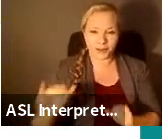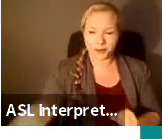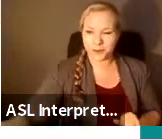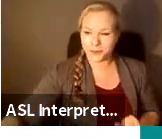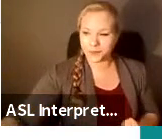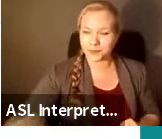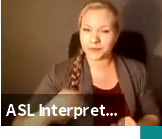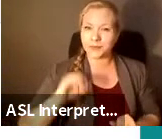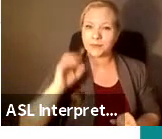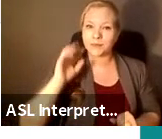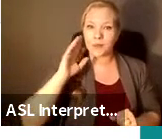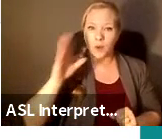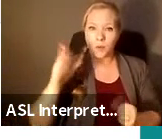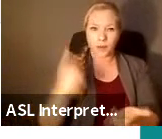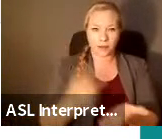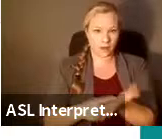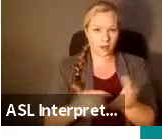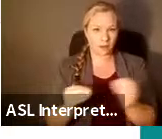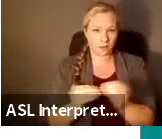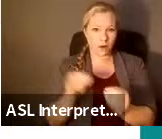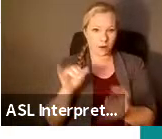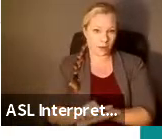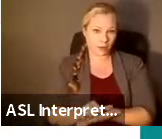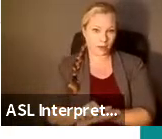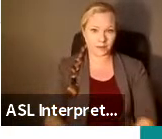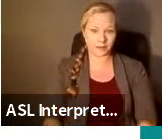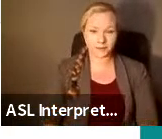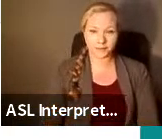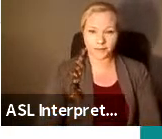So we can talk more about this.